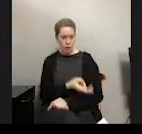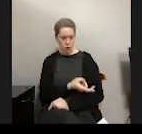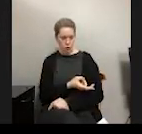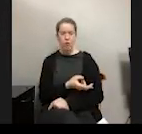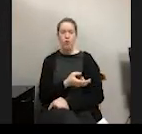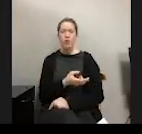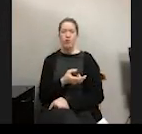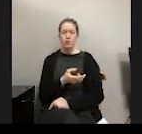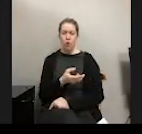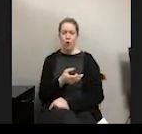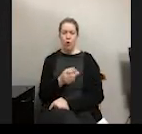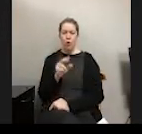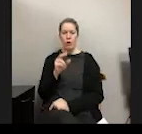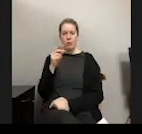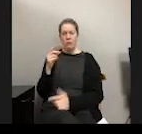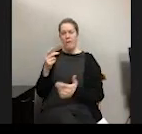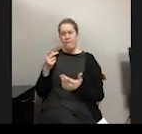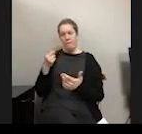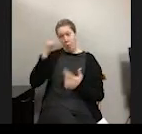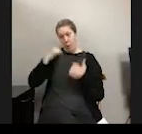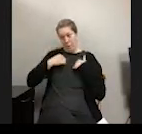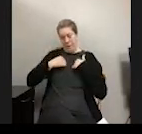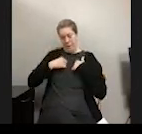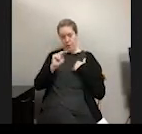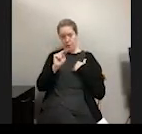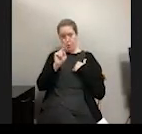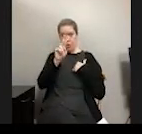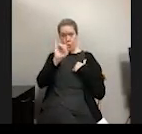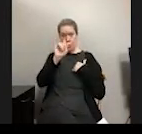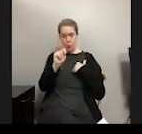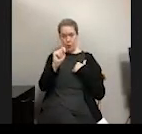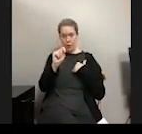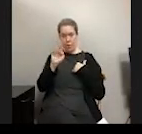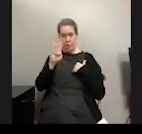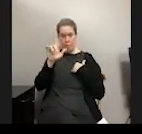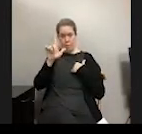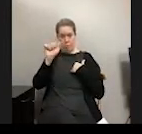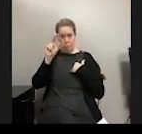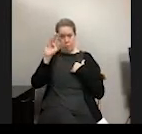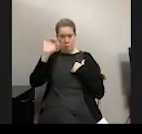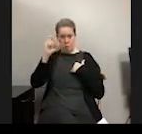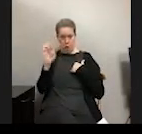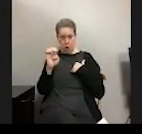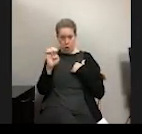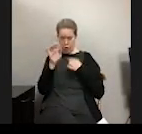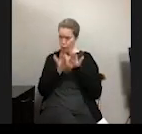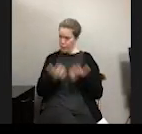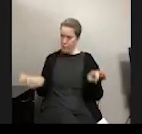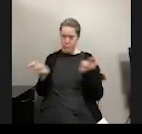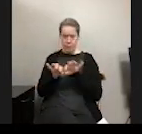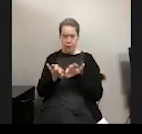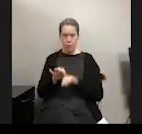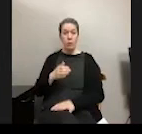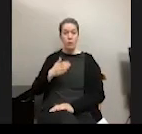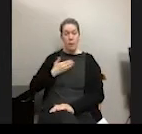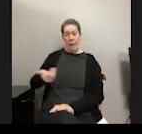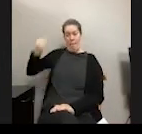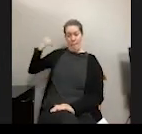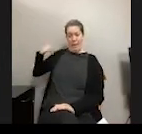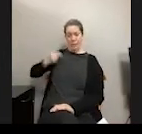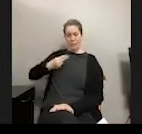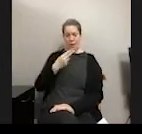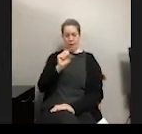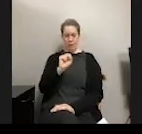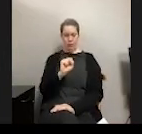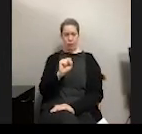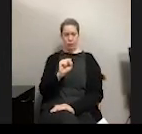really important. And I guess just one detail from my past, when I was in high school, I went to Europe and I remember around Christmas